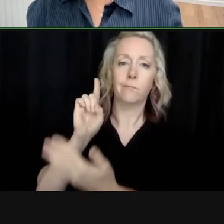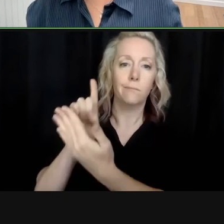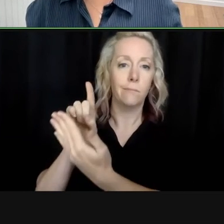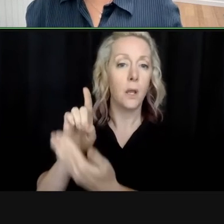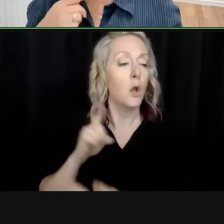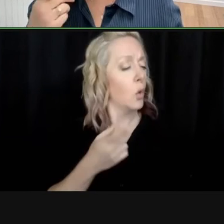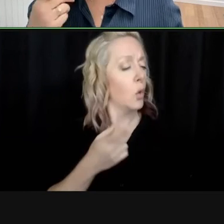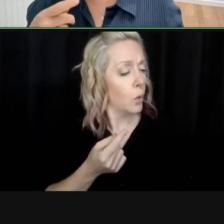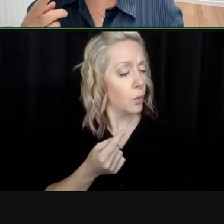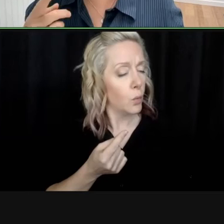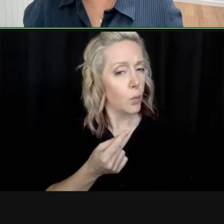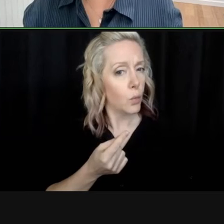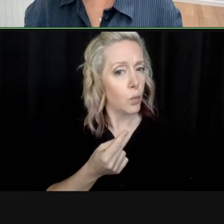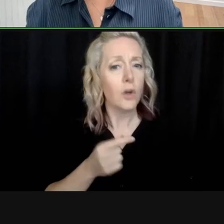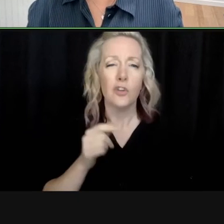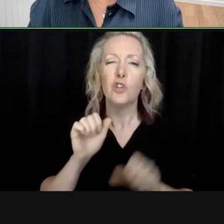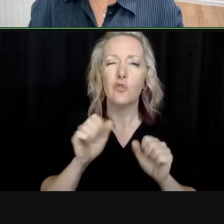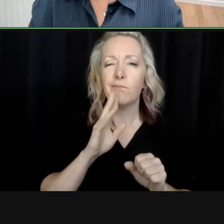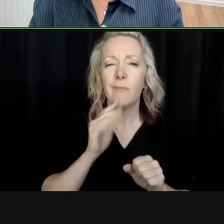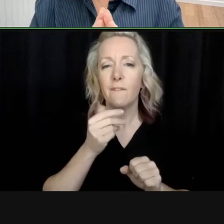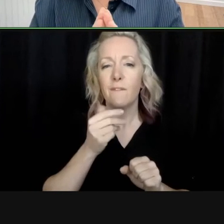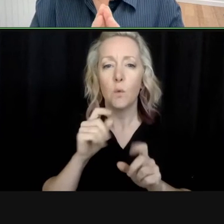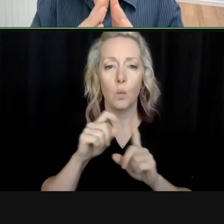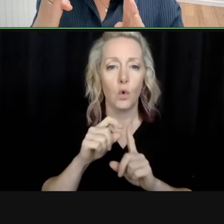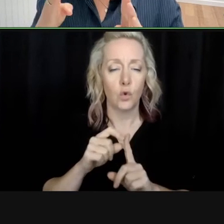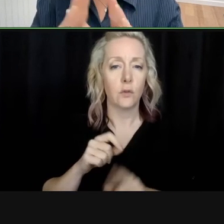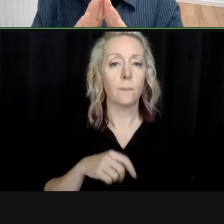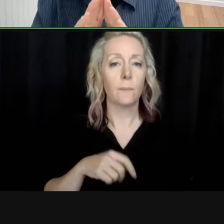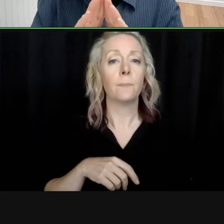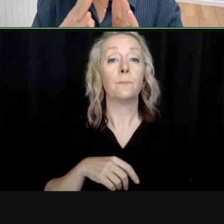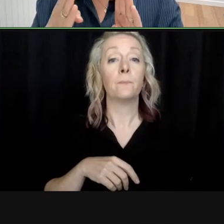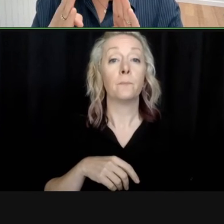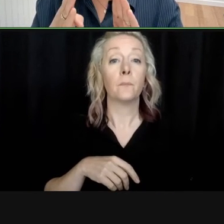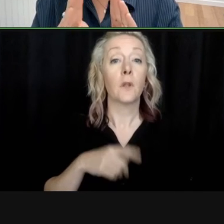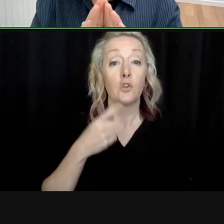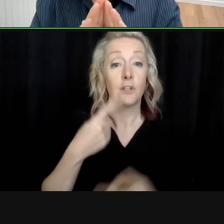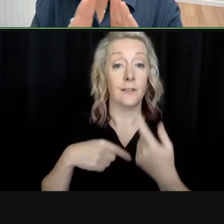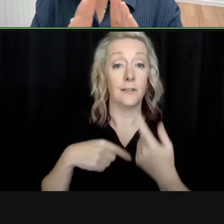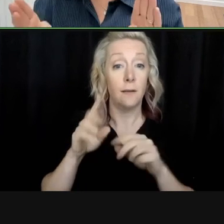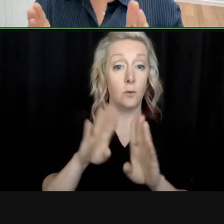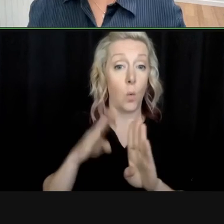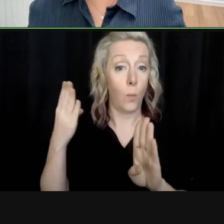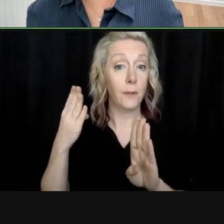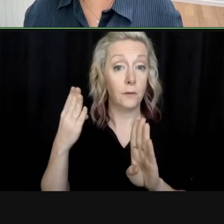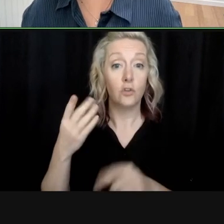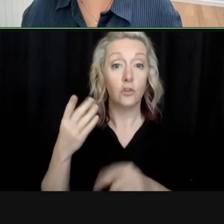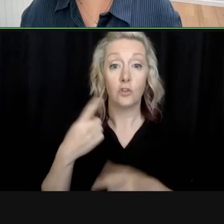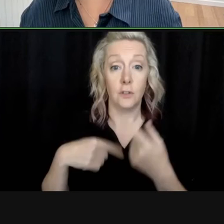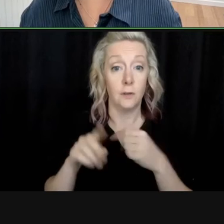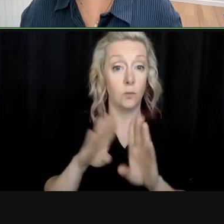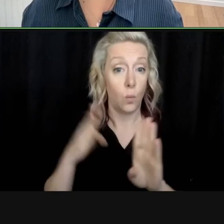say anything, and she could say a few words, she was just starting to, but she signed open. So she signs